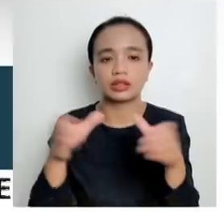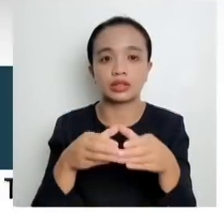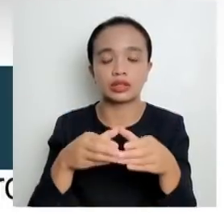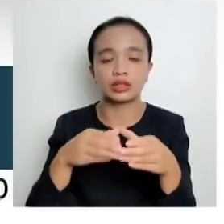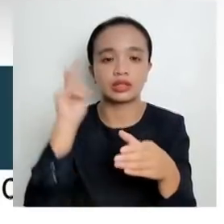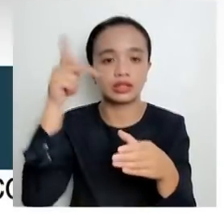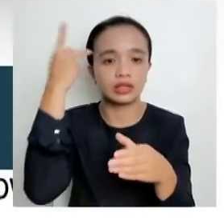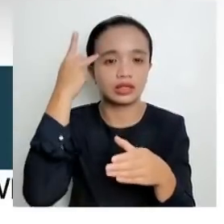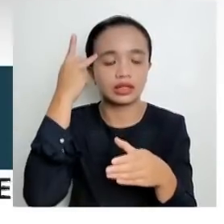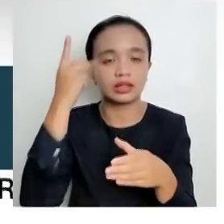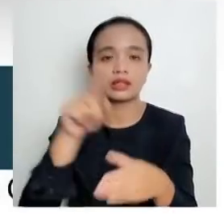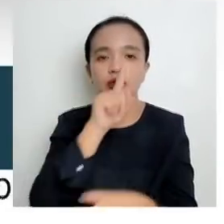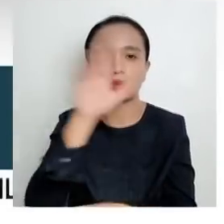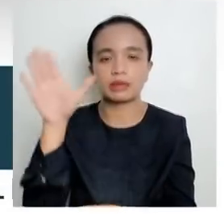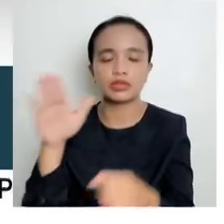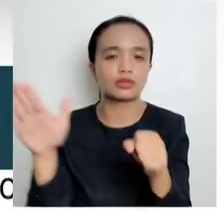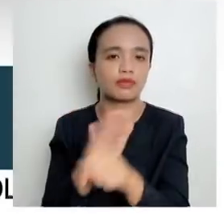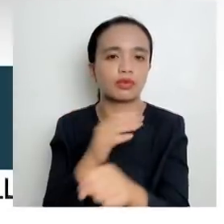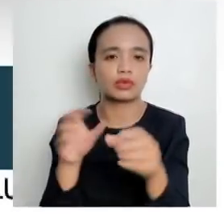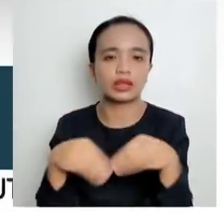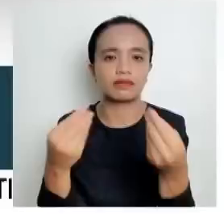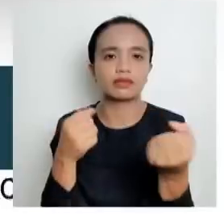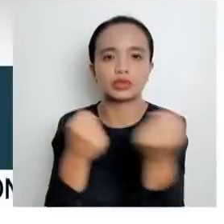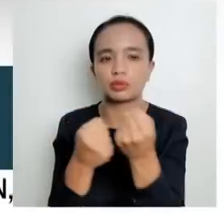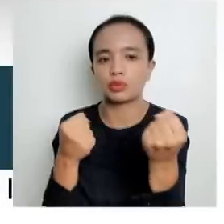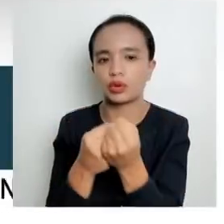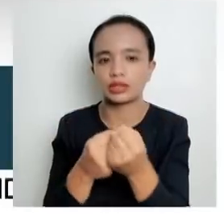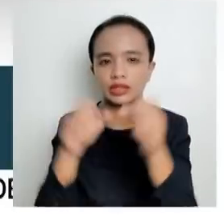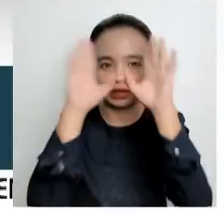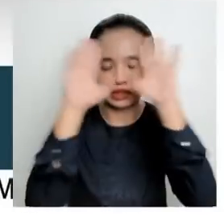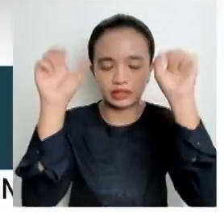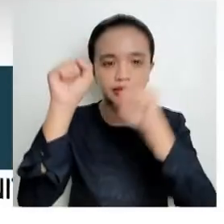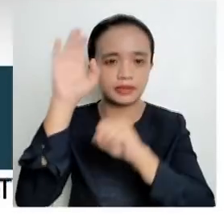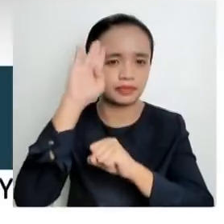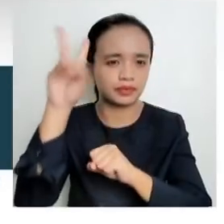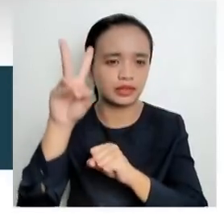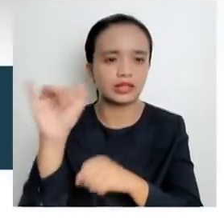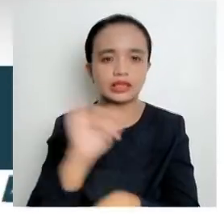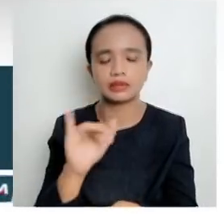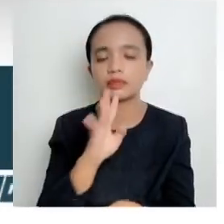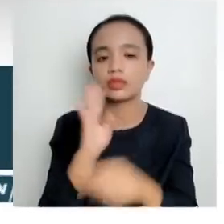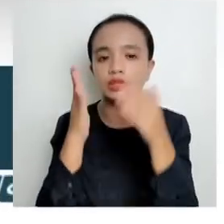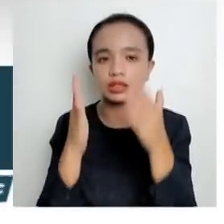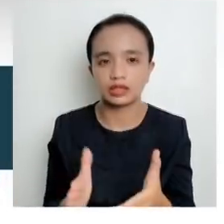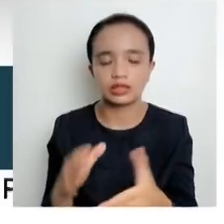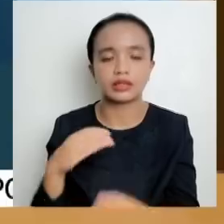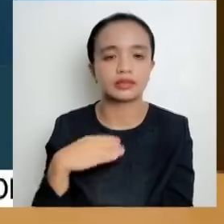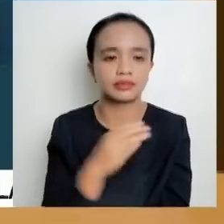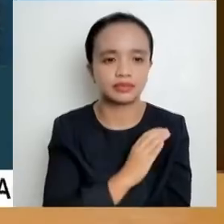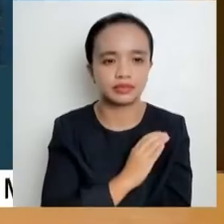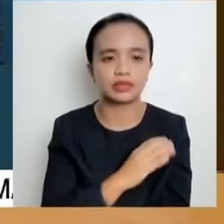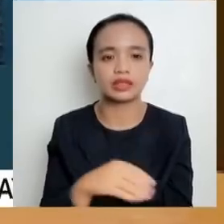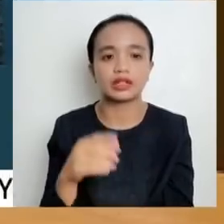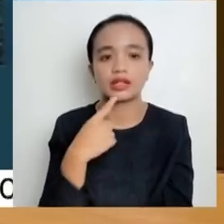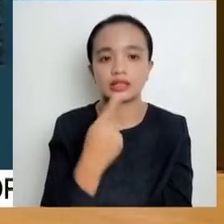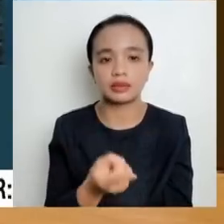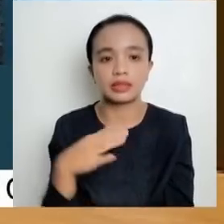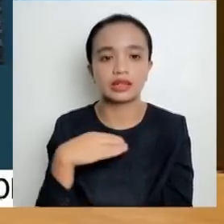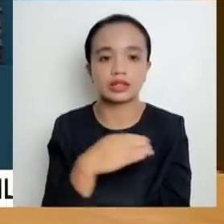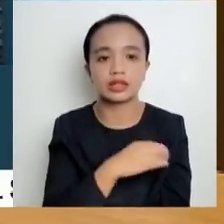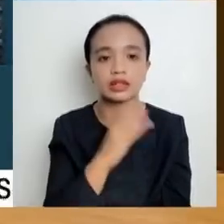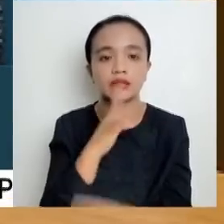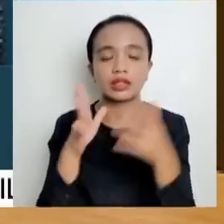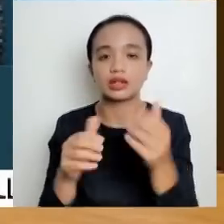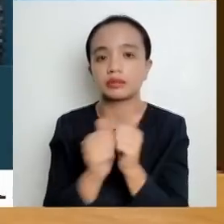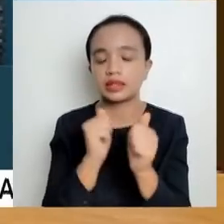full support to President Ferdinand Marcos Jr. and to House Speaker Romualdez. Romualdez says it's a clear sign